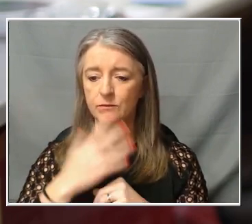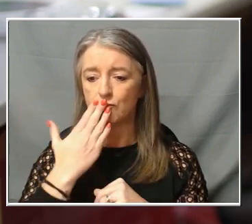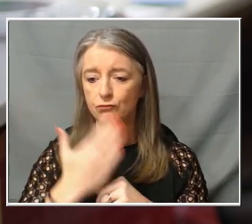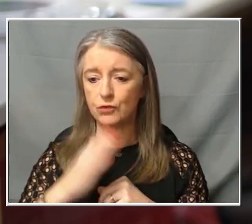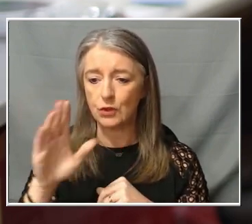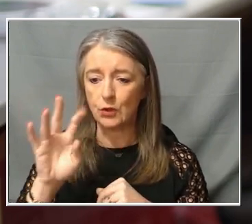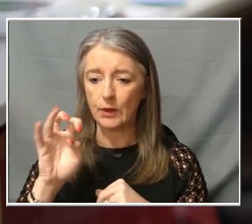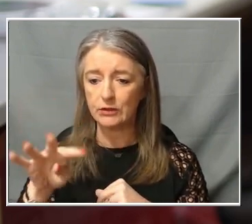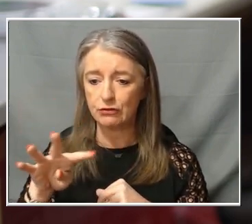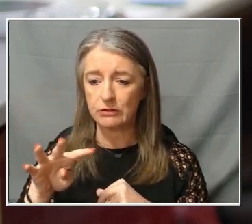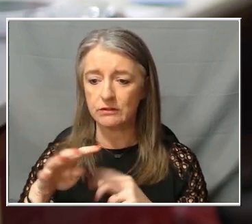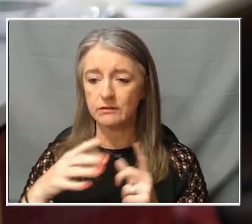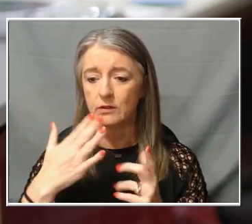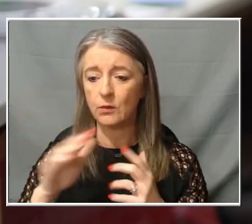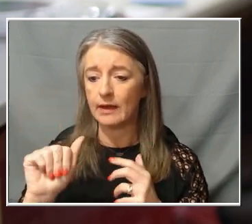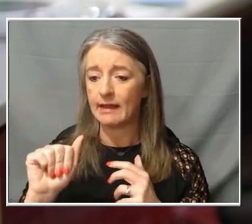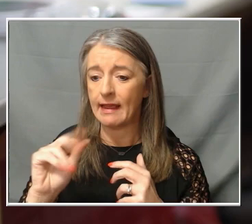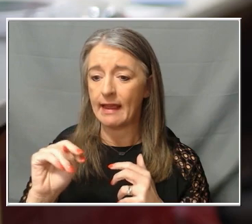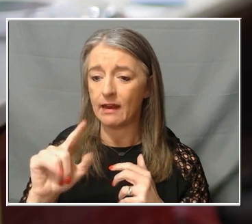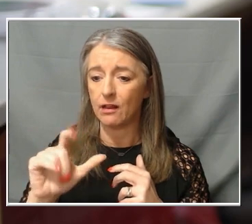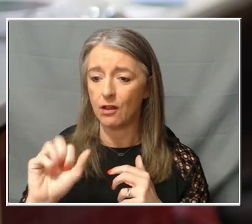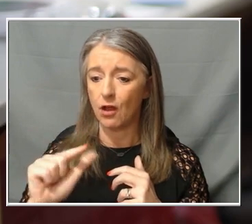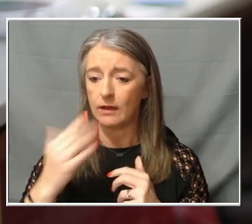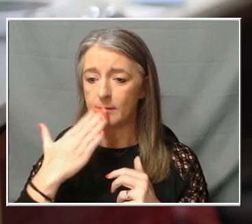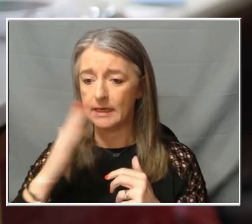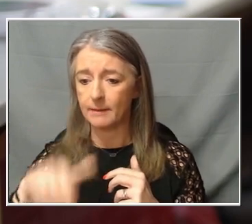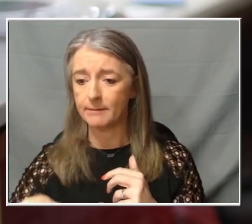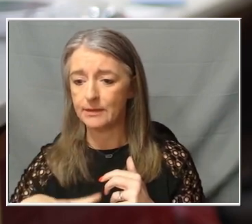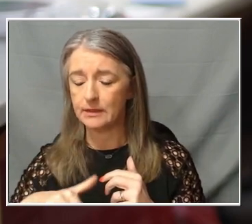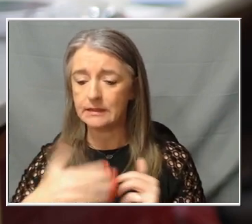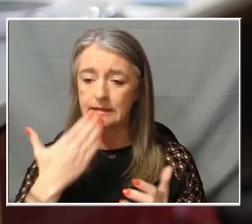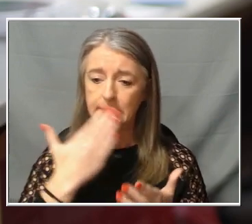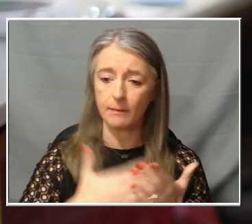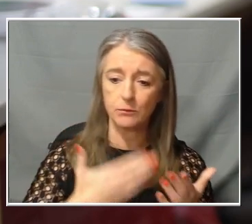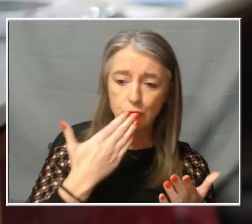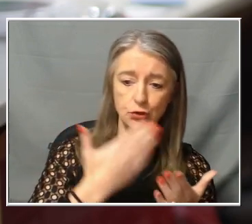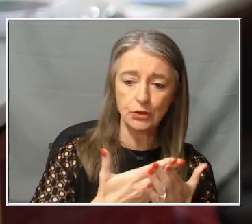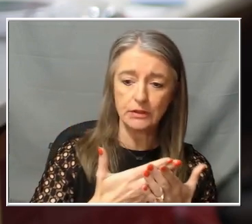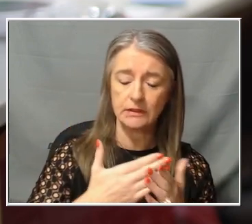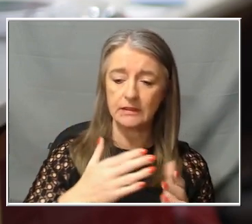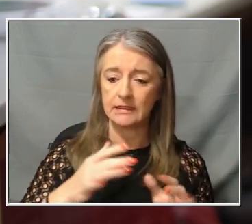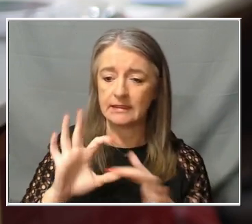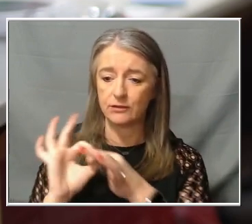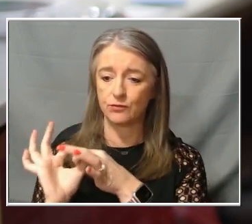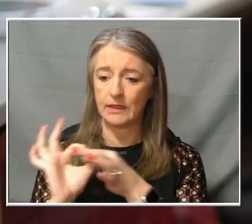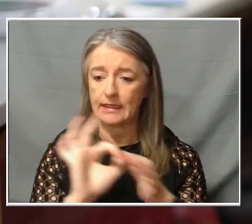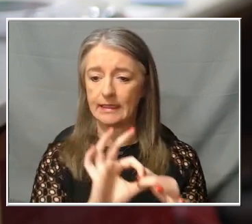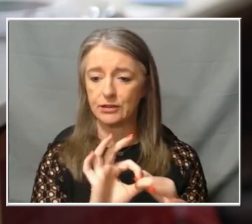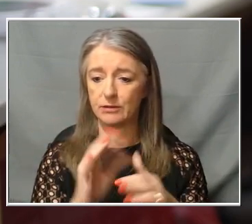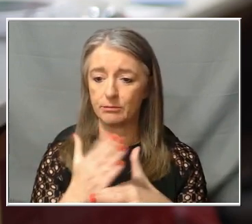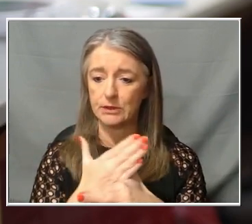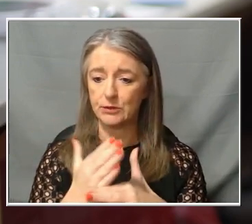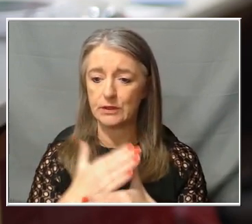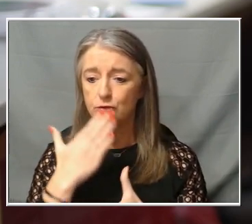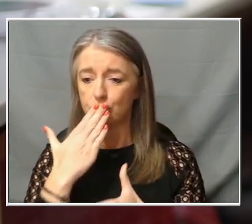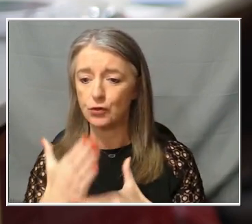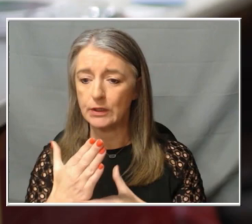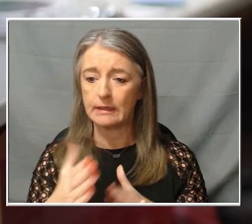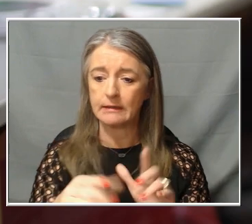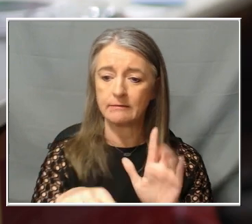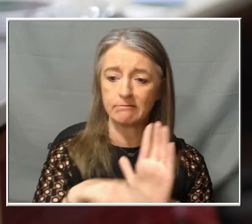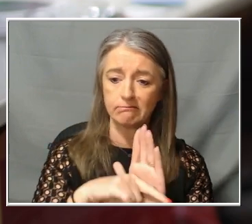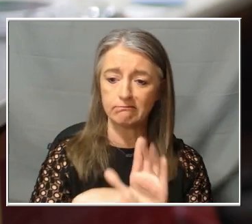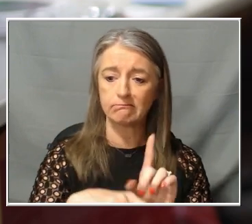an amyloids become bad and when an amyloids become good? Is there a relationship between the good and the bad amyloids